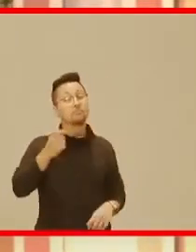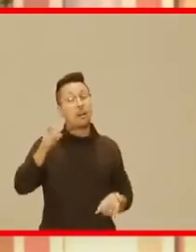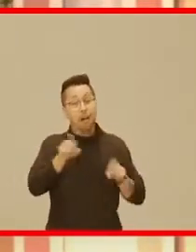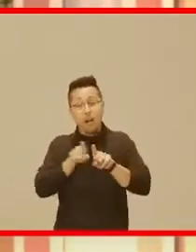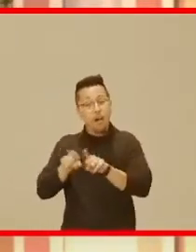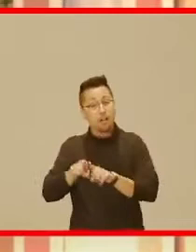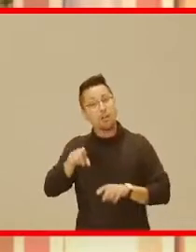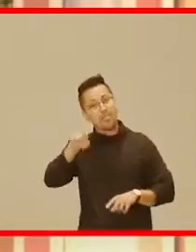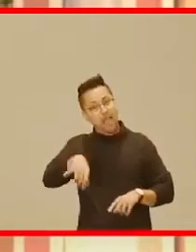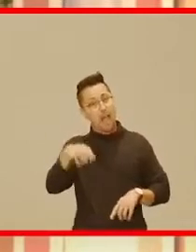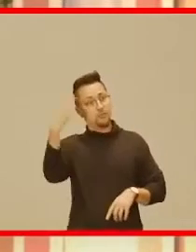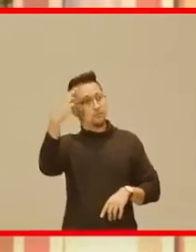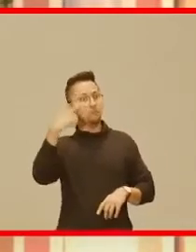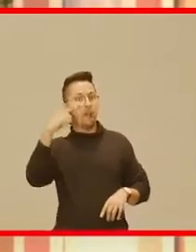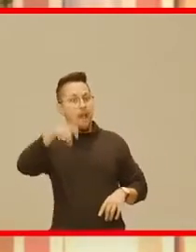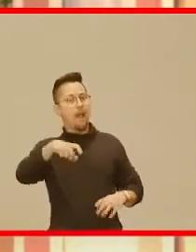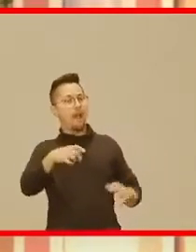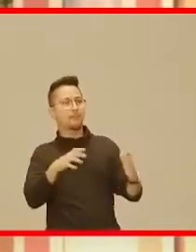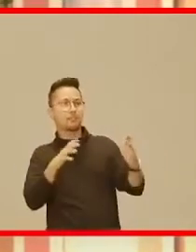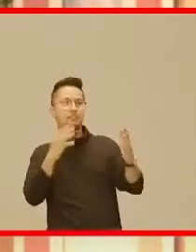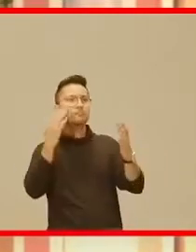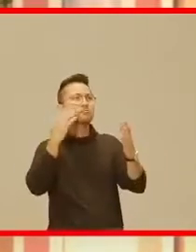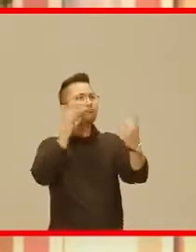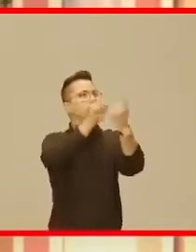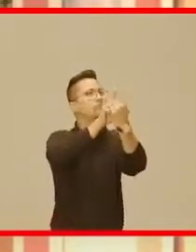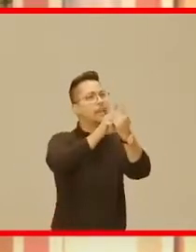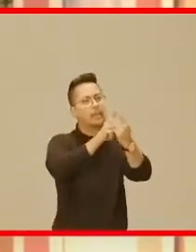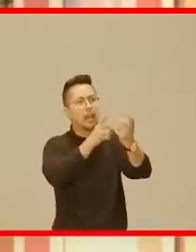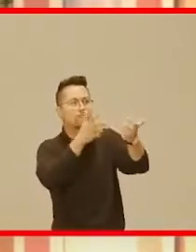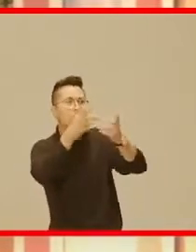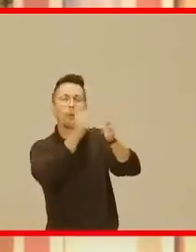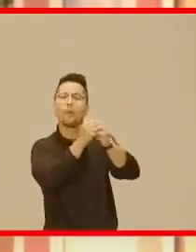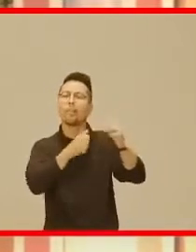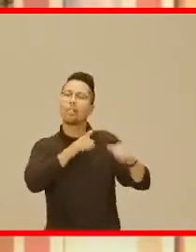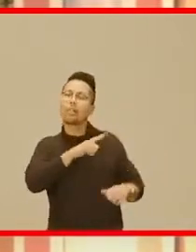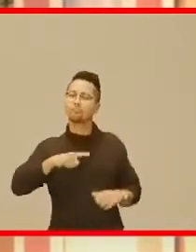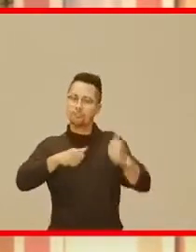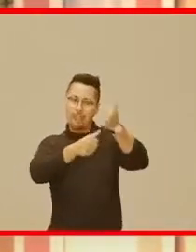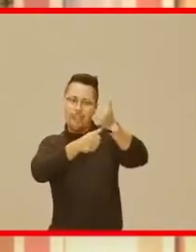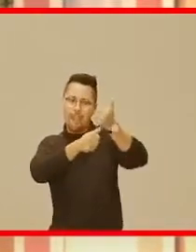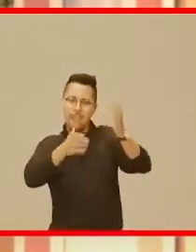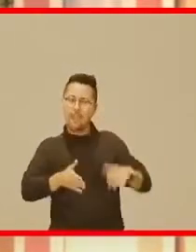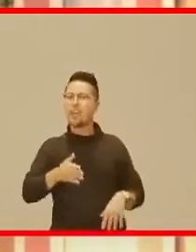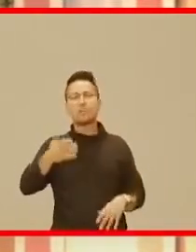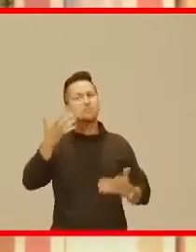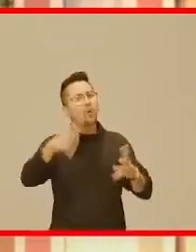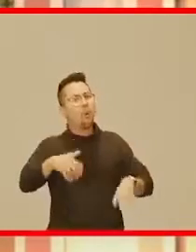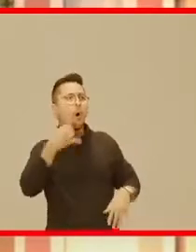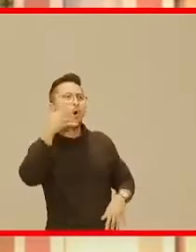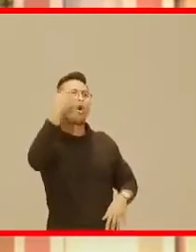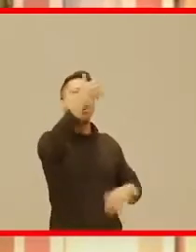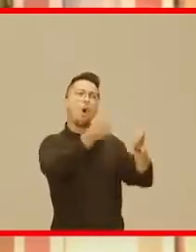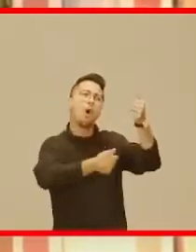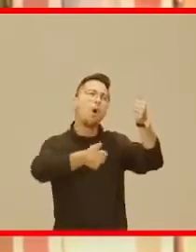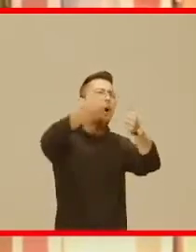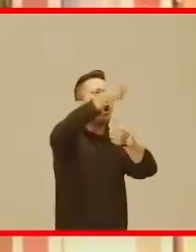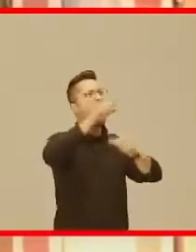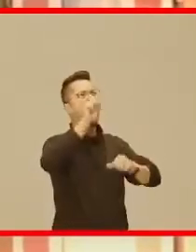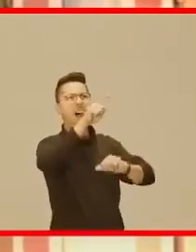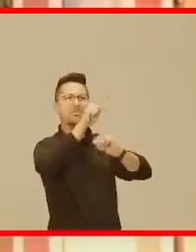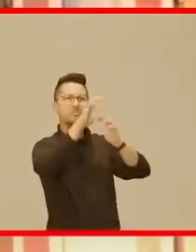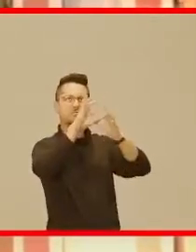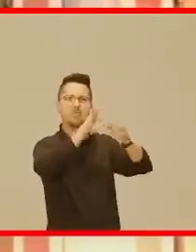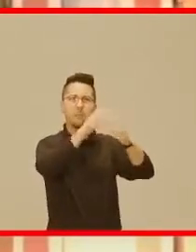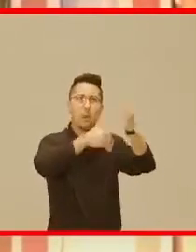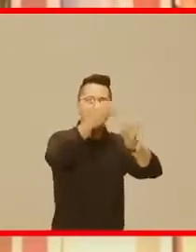get to know the legislative aid. All right, because you don't necessarily want to call your representative to ask a question about the process or that kind of thing. Right. If you make a